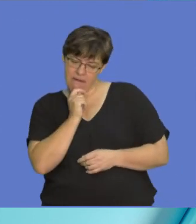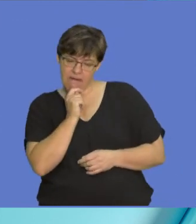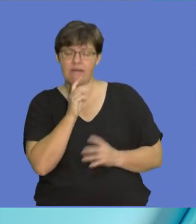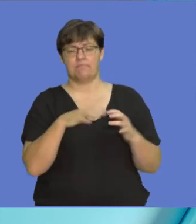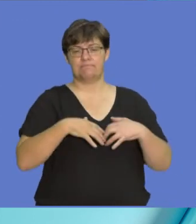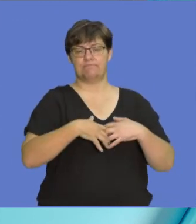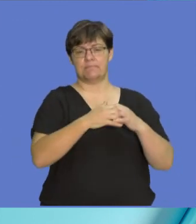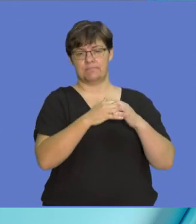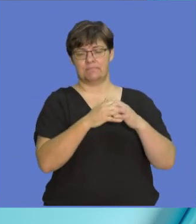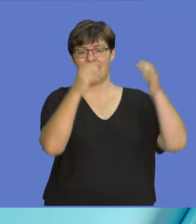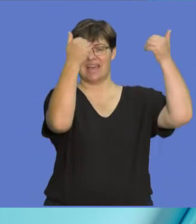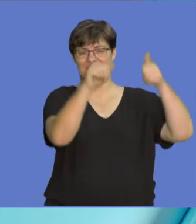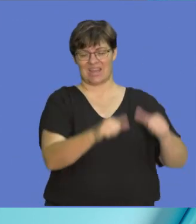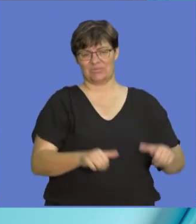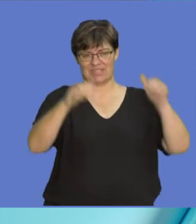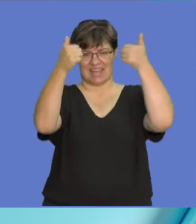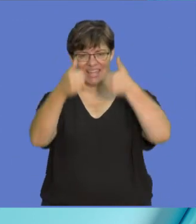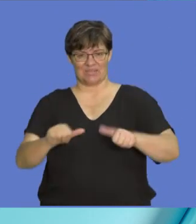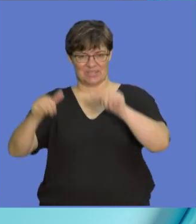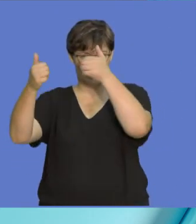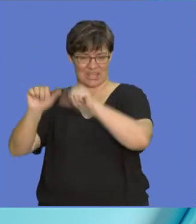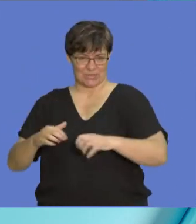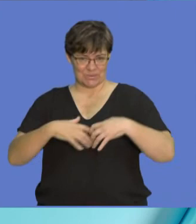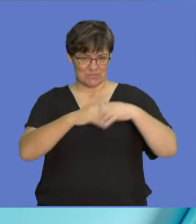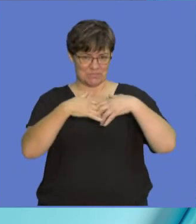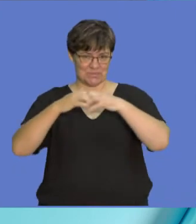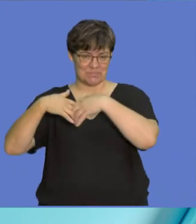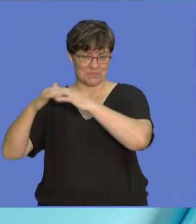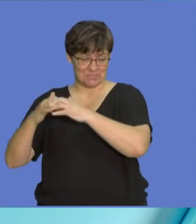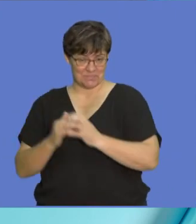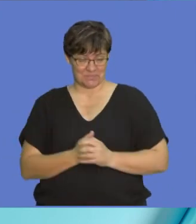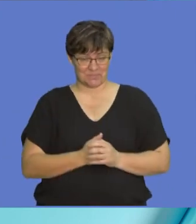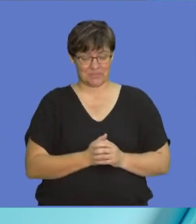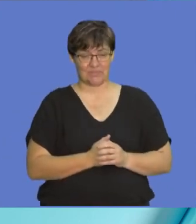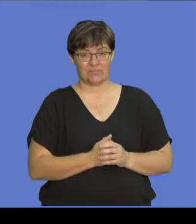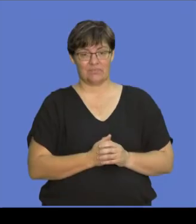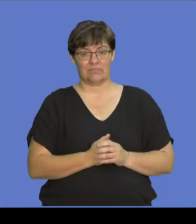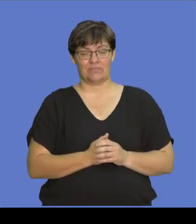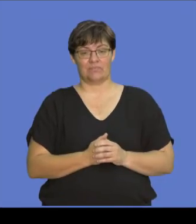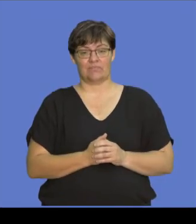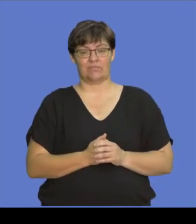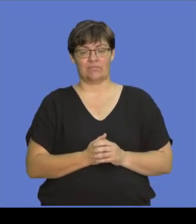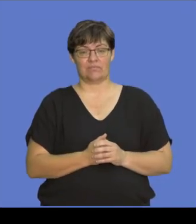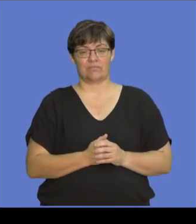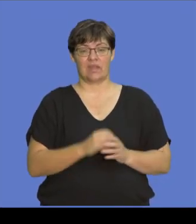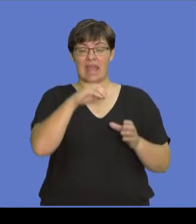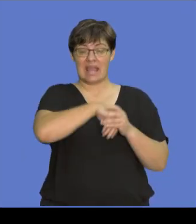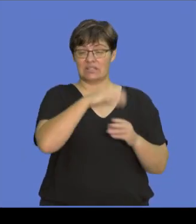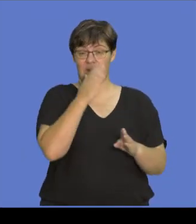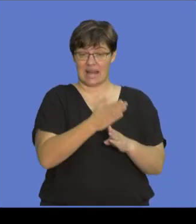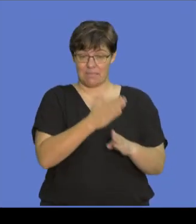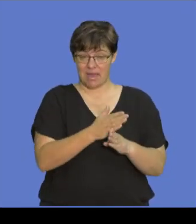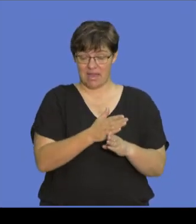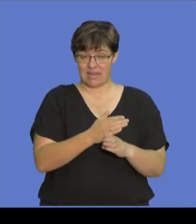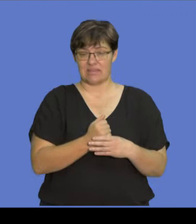the accounts that we are expected to draw up. Okay, and then indirect labor, we are told that